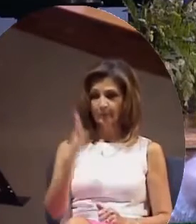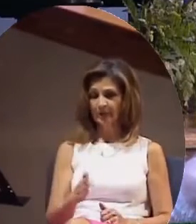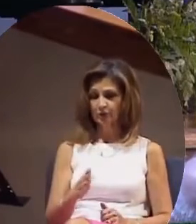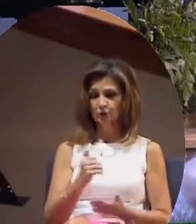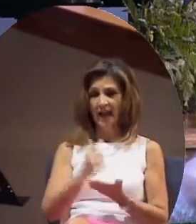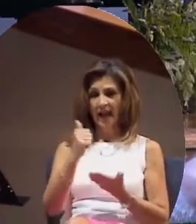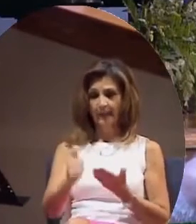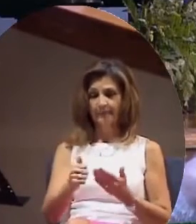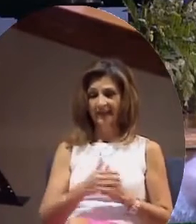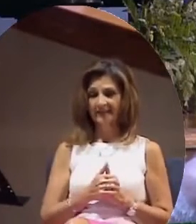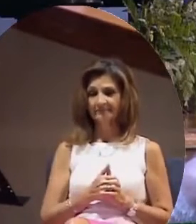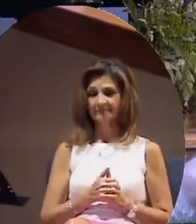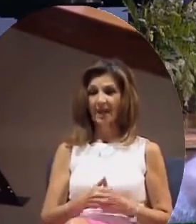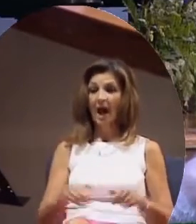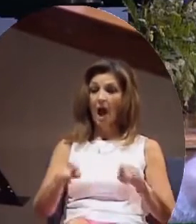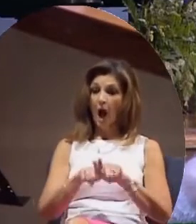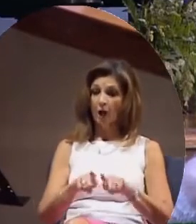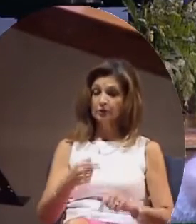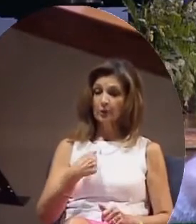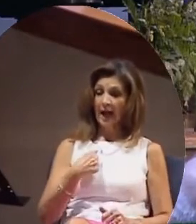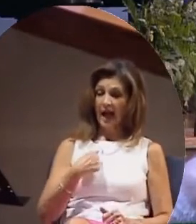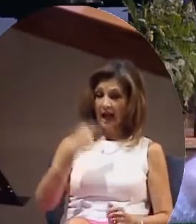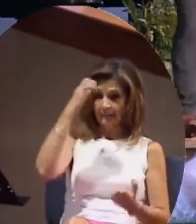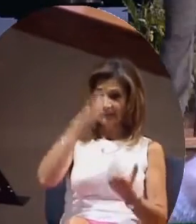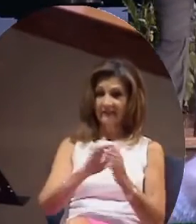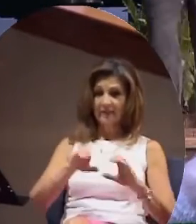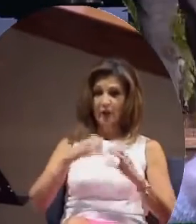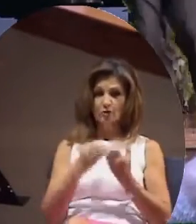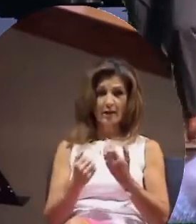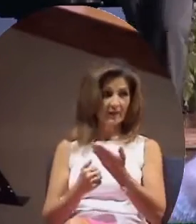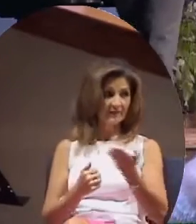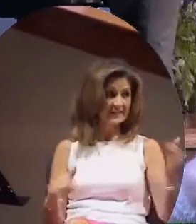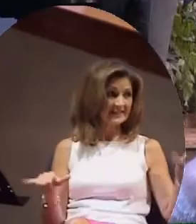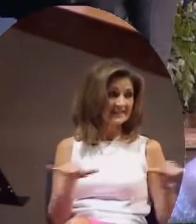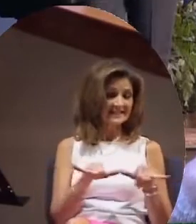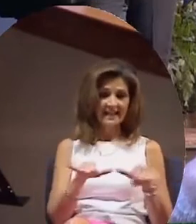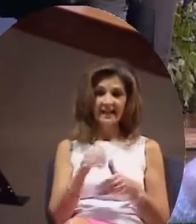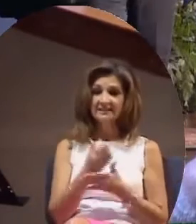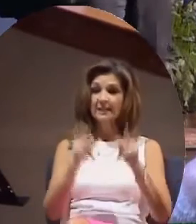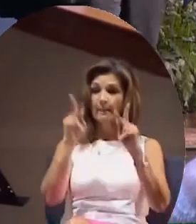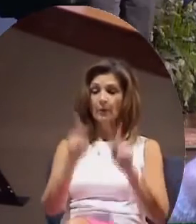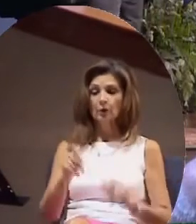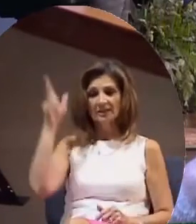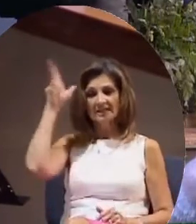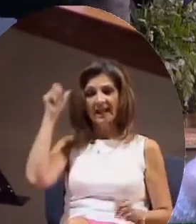Amen. I also know in a crowd this size, there's going to be somebody that